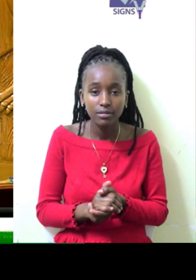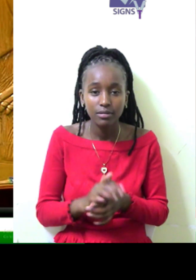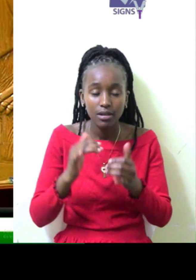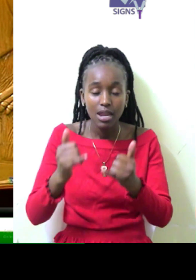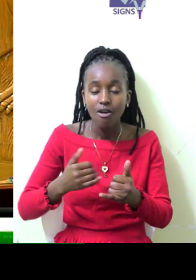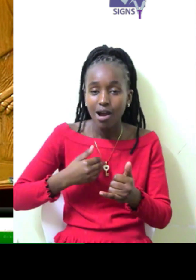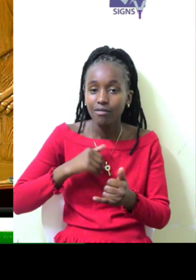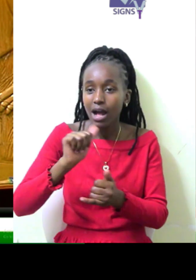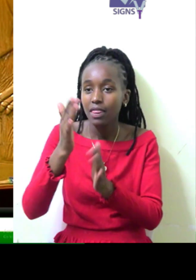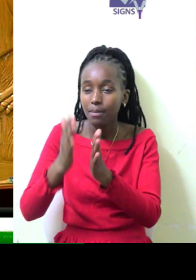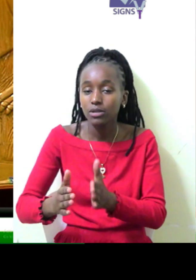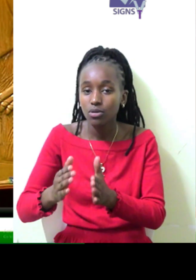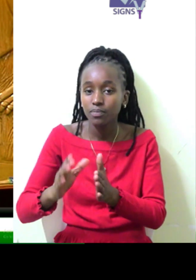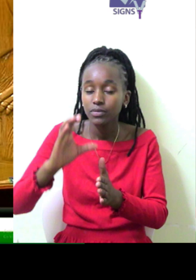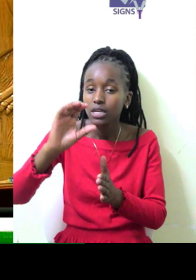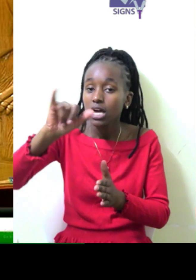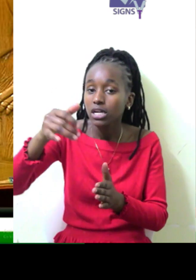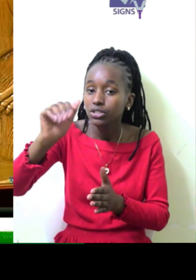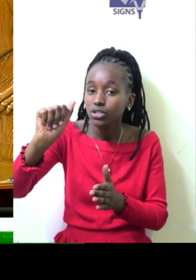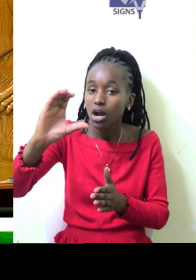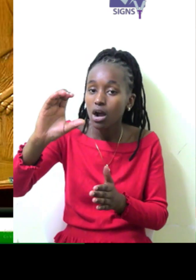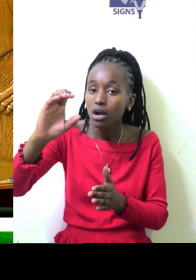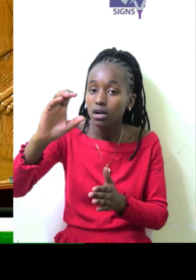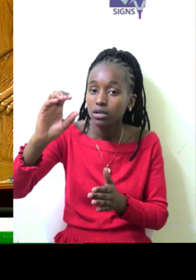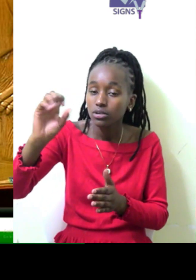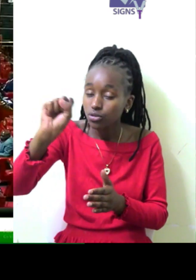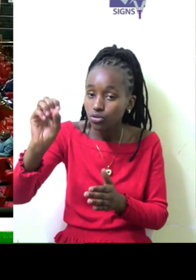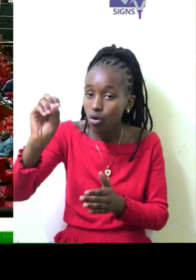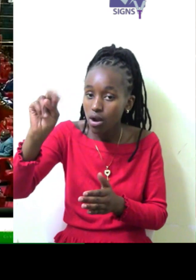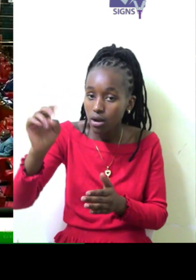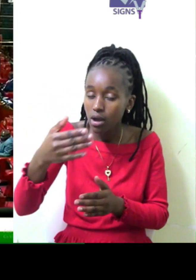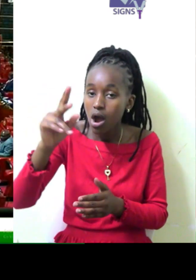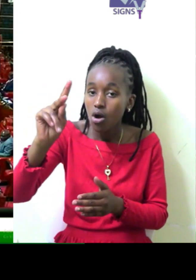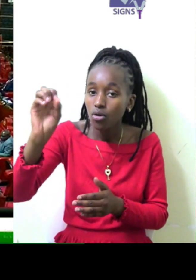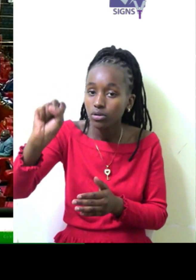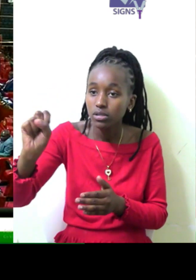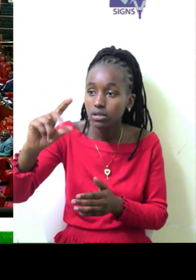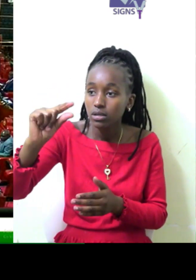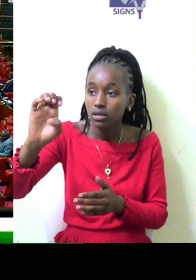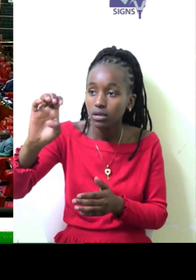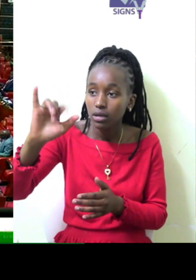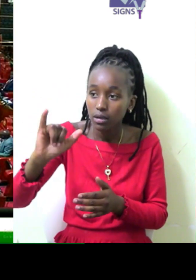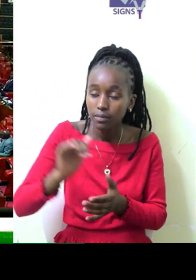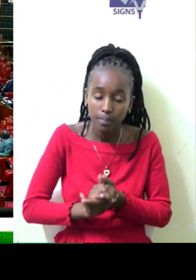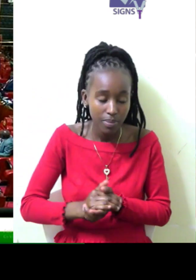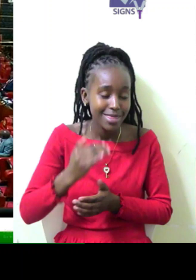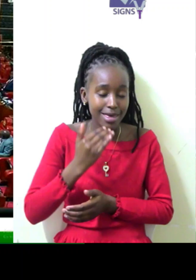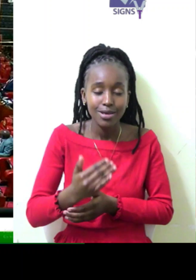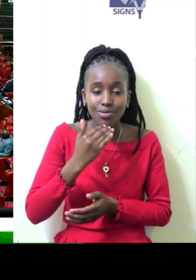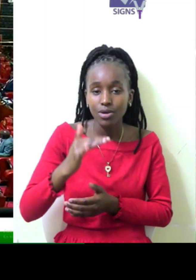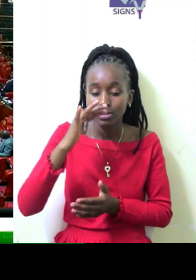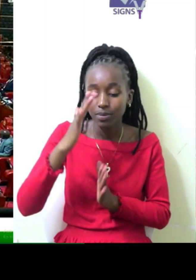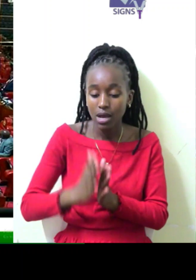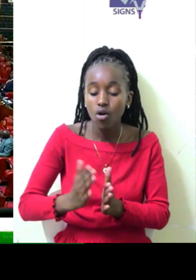Jackson Kosgei. Thank you. Thank you, Mr. Speaker, for giving me this